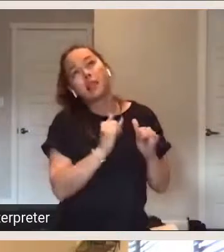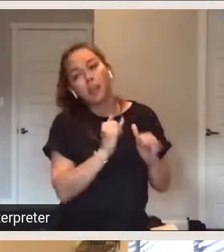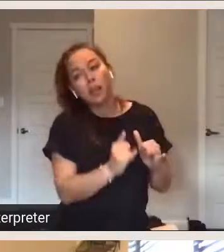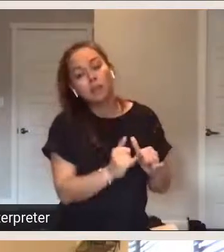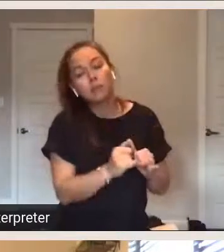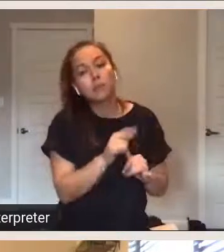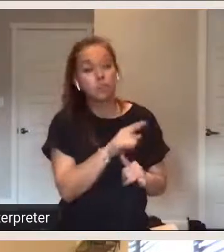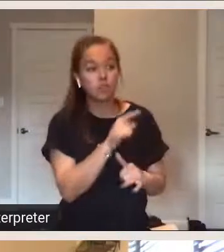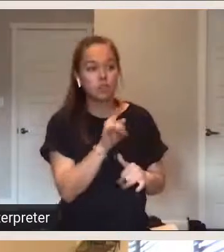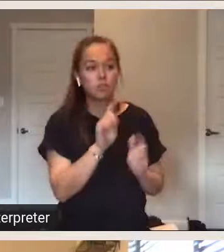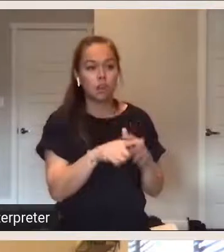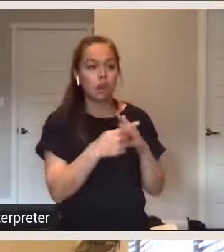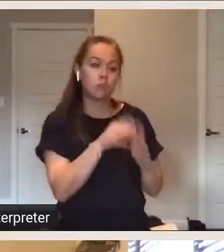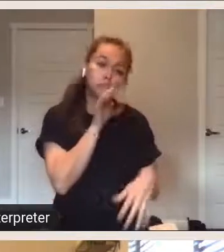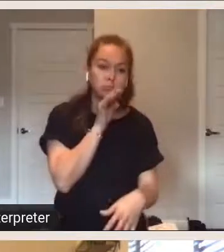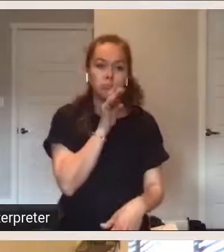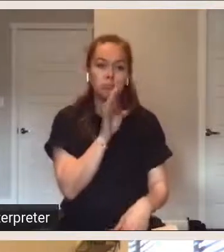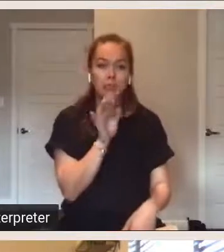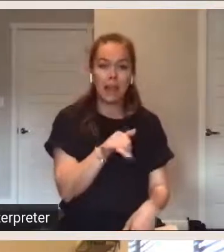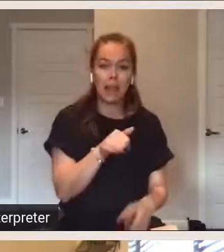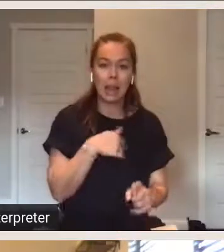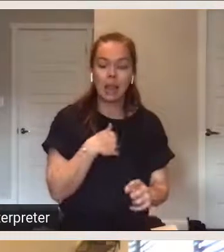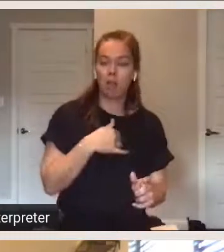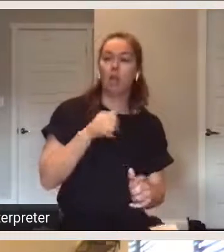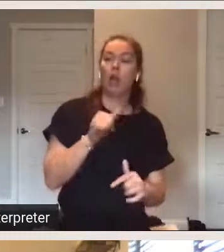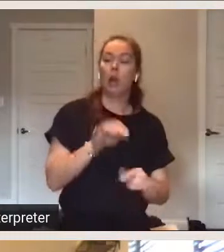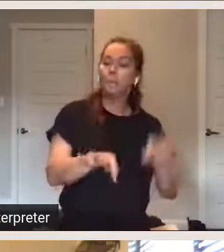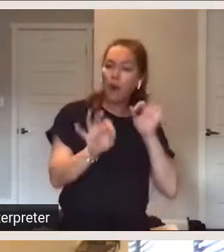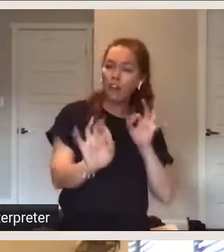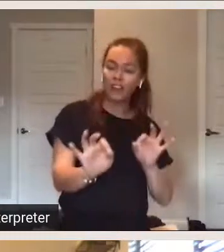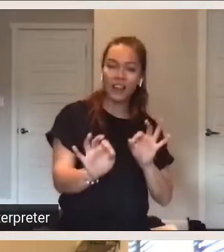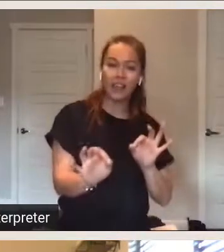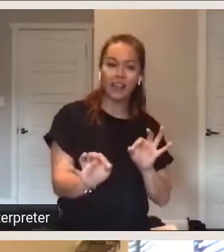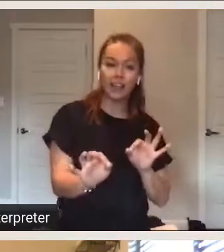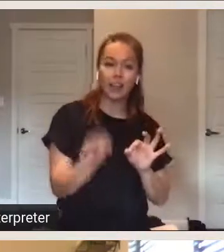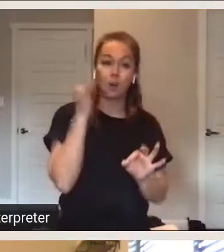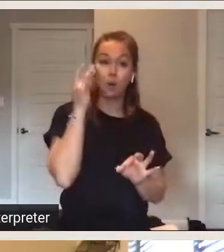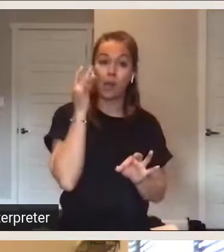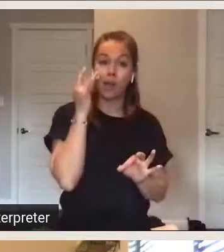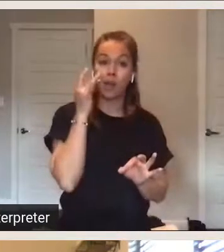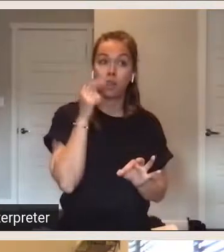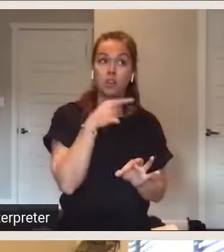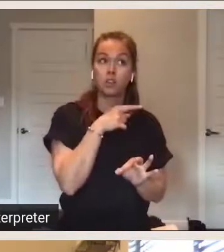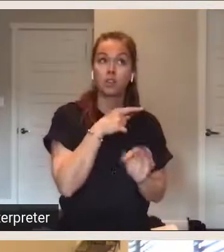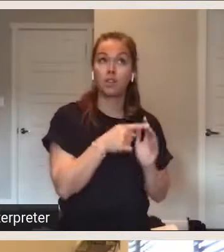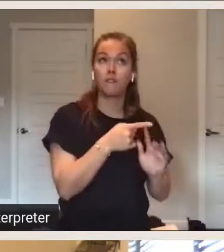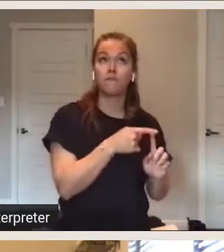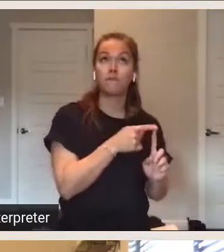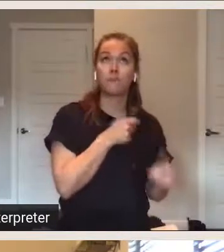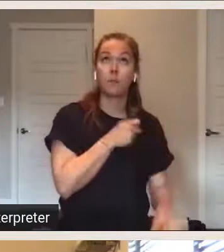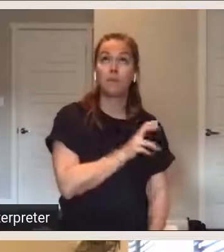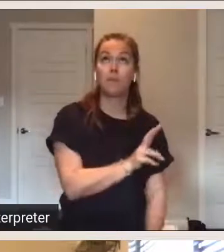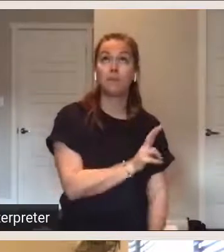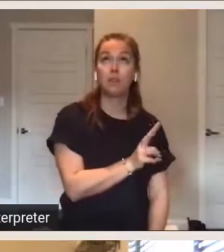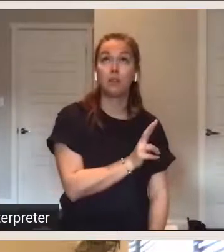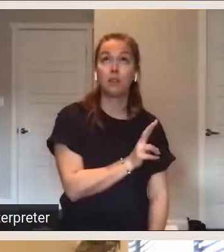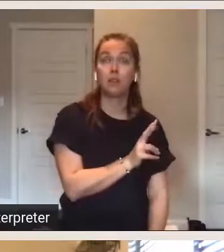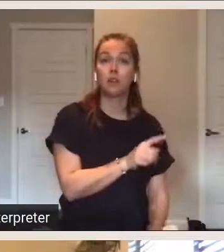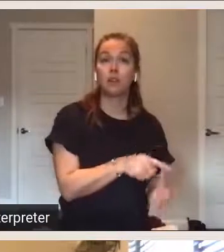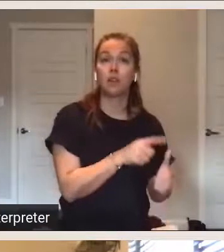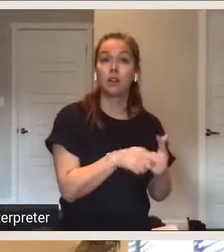thought, yeah, maybe we could, because Wanting, she's based in Vancouver, And she has a Vancouver record